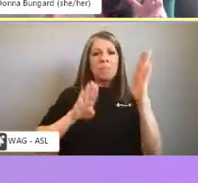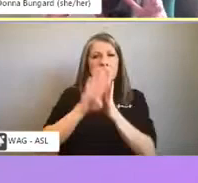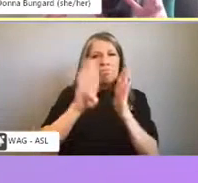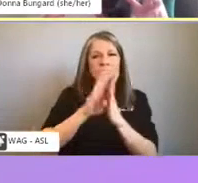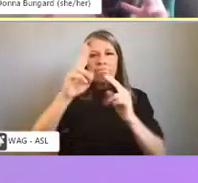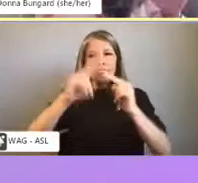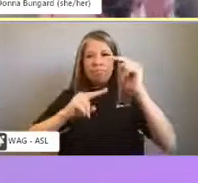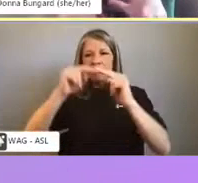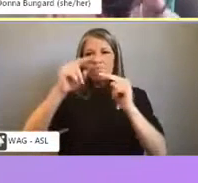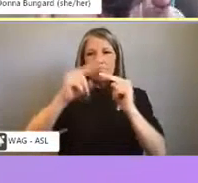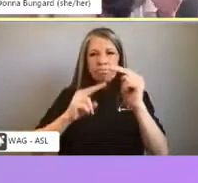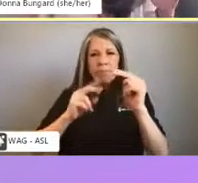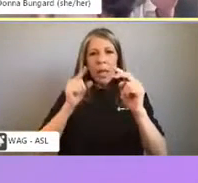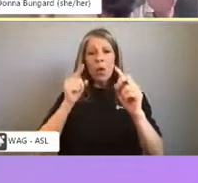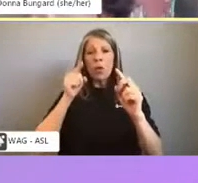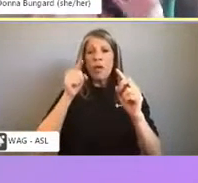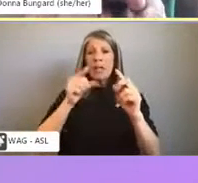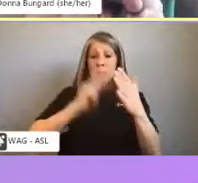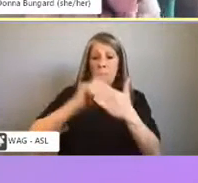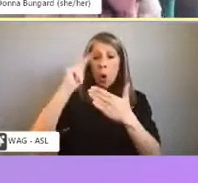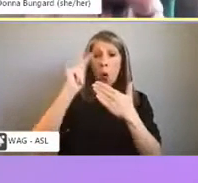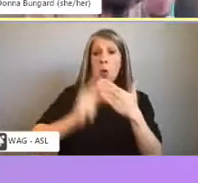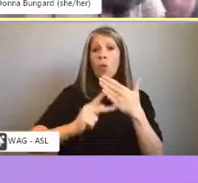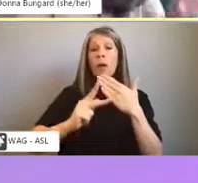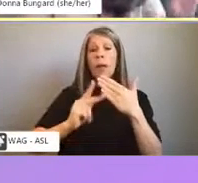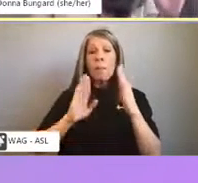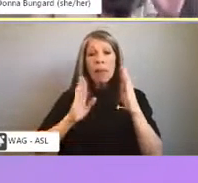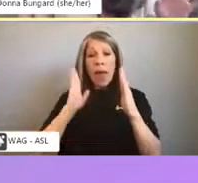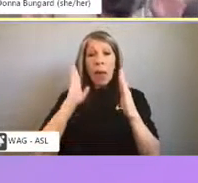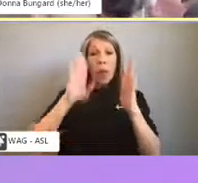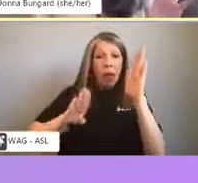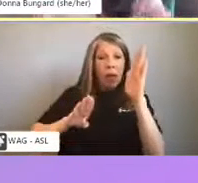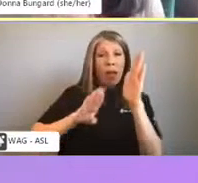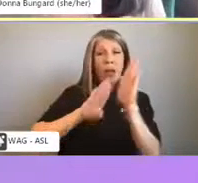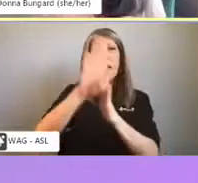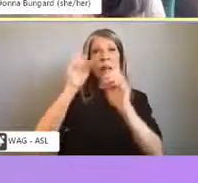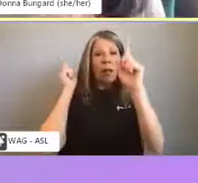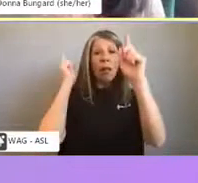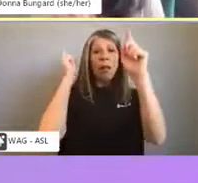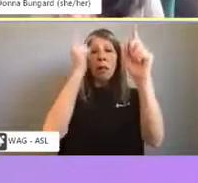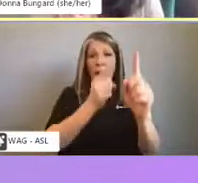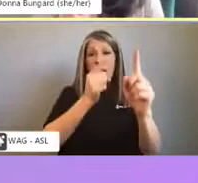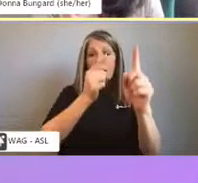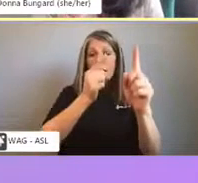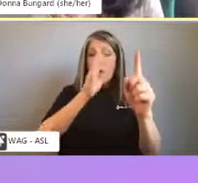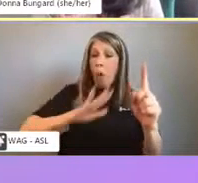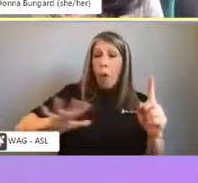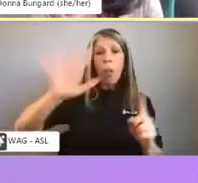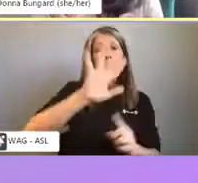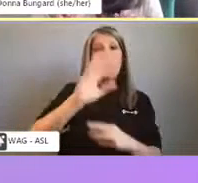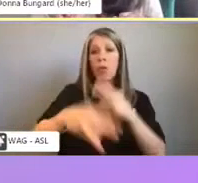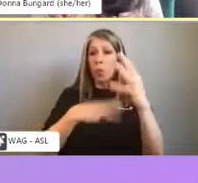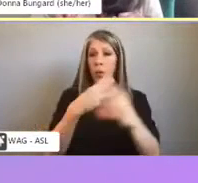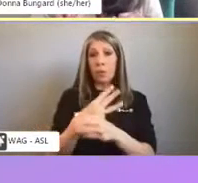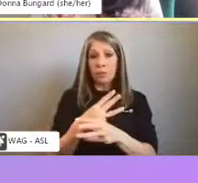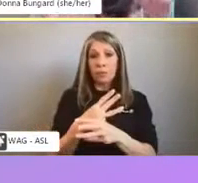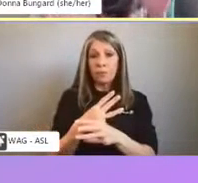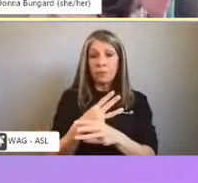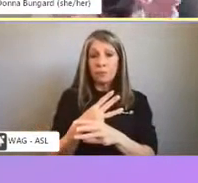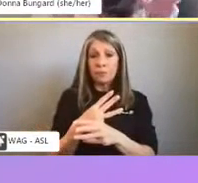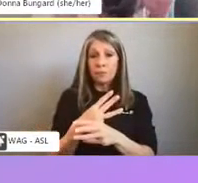from which we'll build this program that's going to reach the far edges of the universe here.